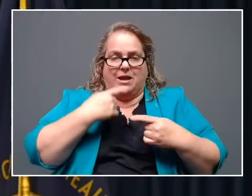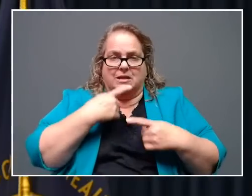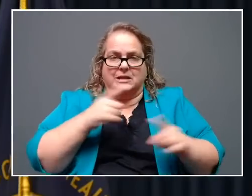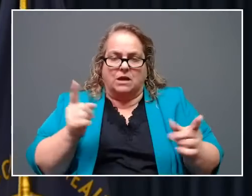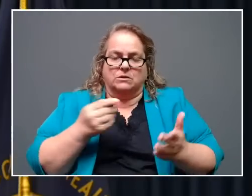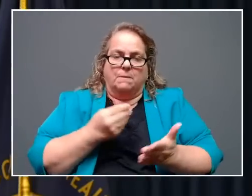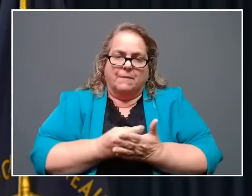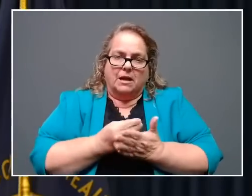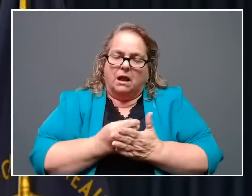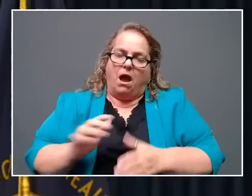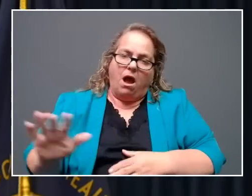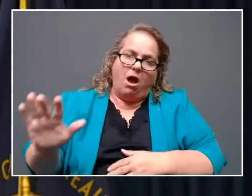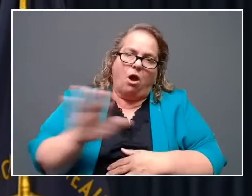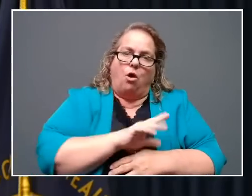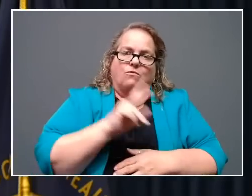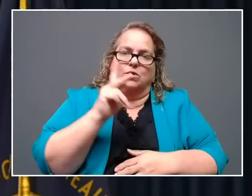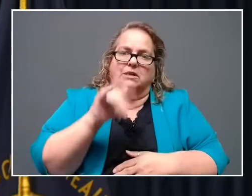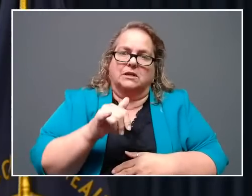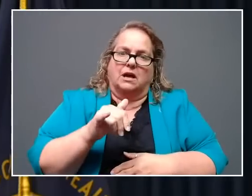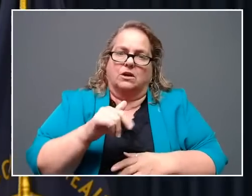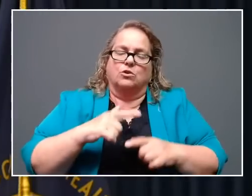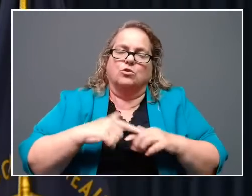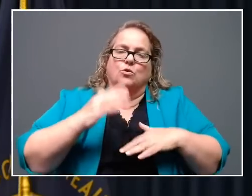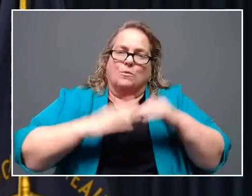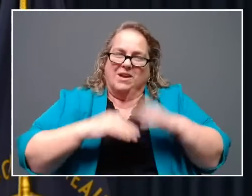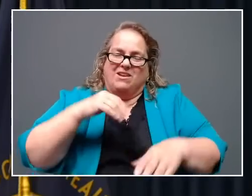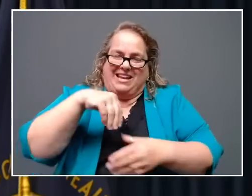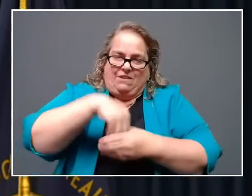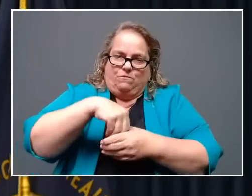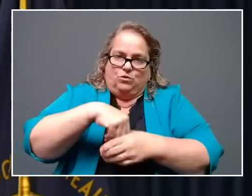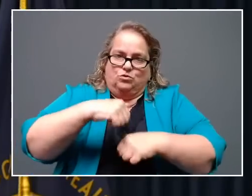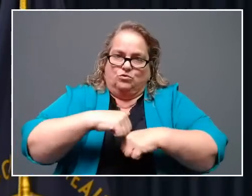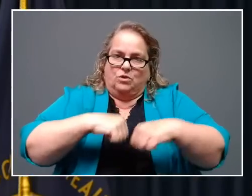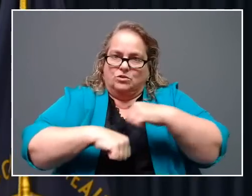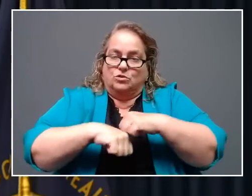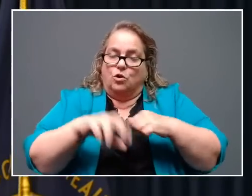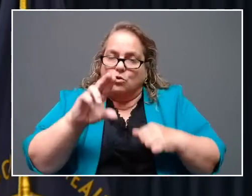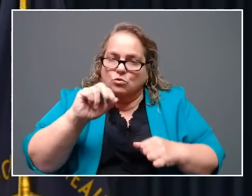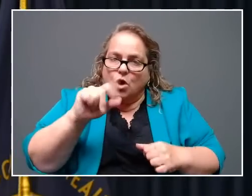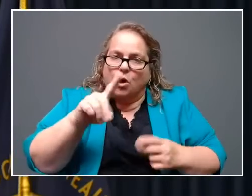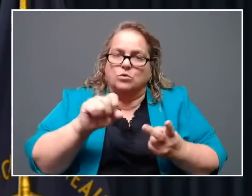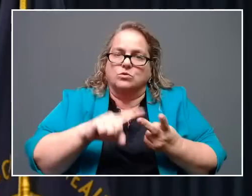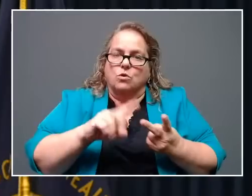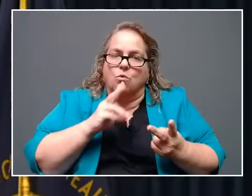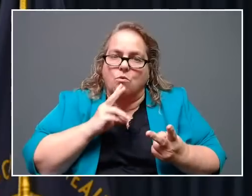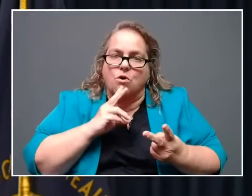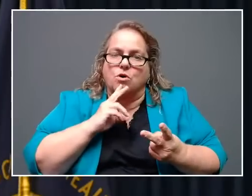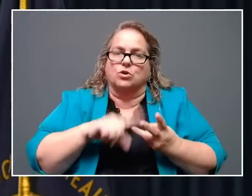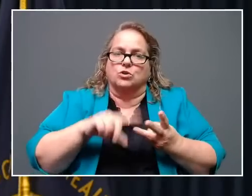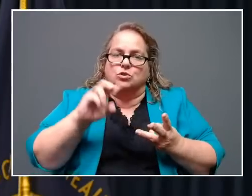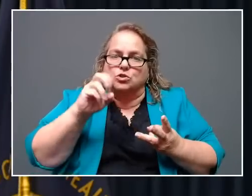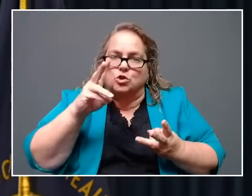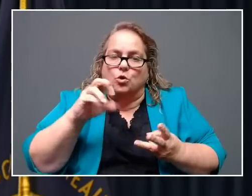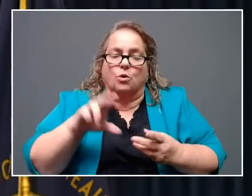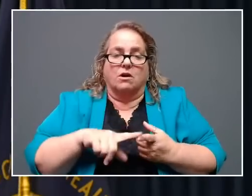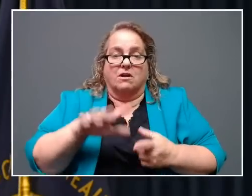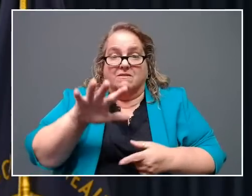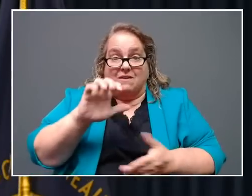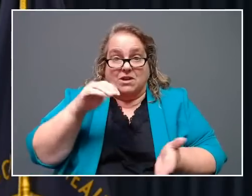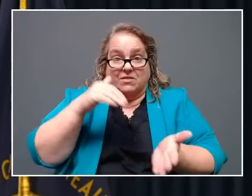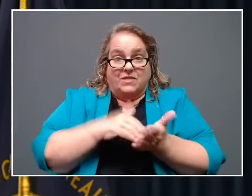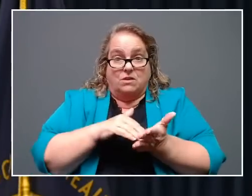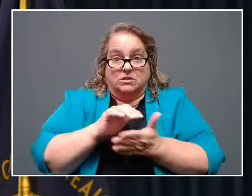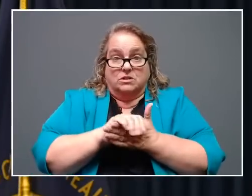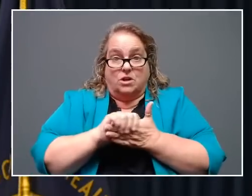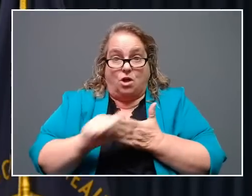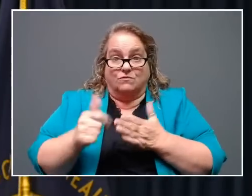their opportunity at a Glendale. So today, we're first announcing almost $500,000 in grants for 8 separate